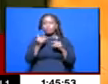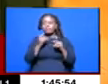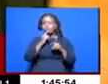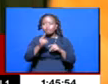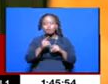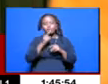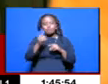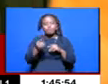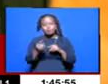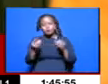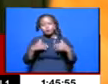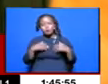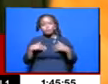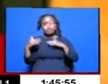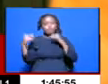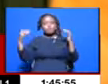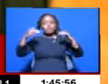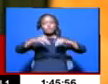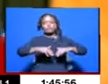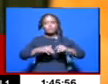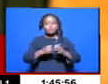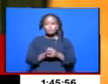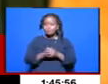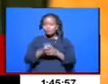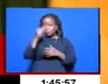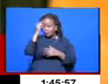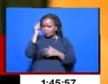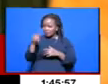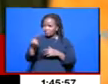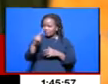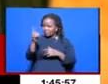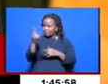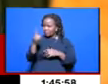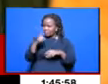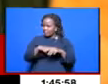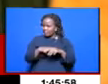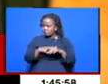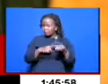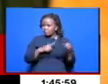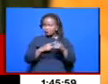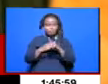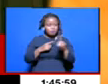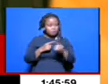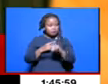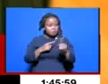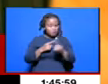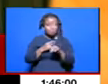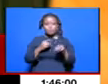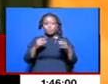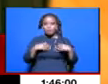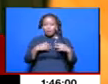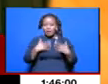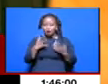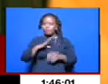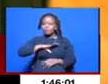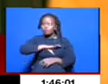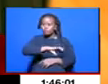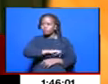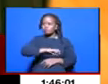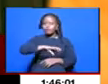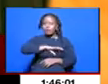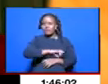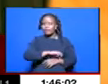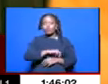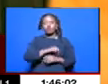assembled. Not that this was the first time I was finding myself having to endure the perorations of